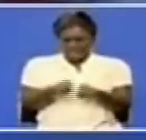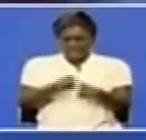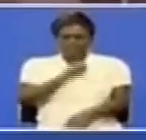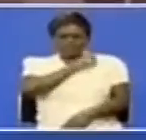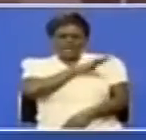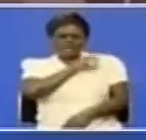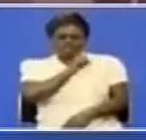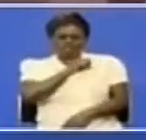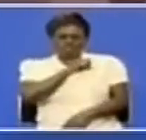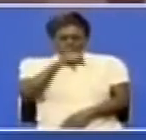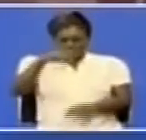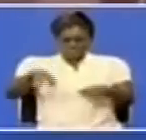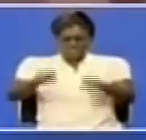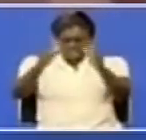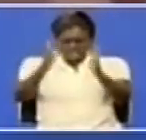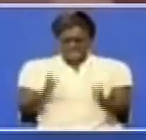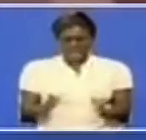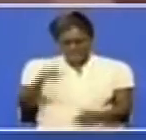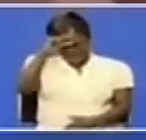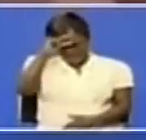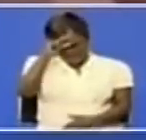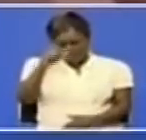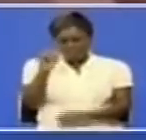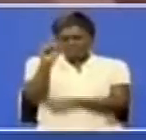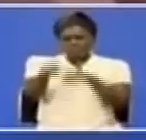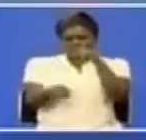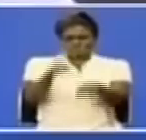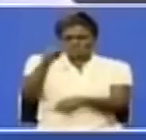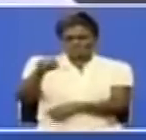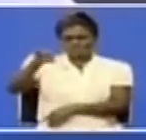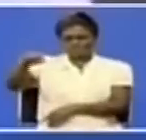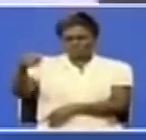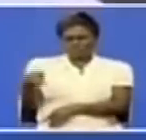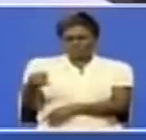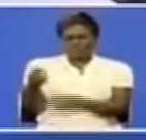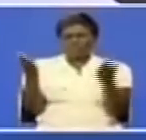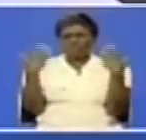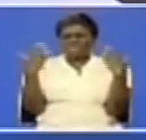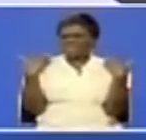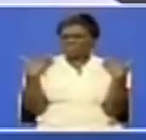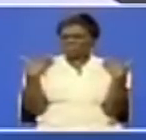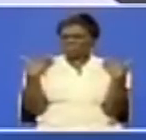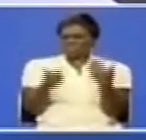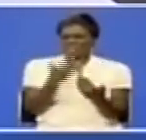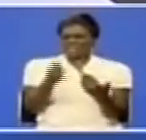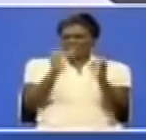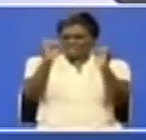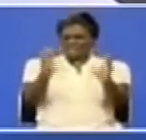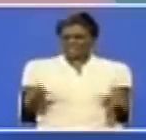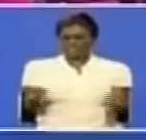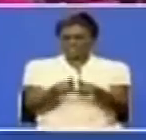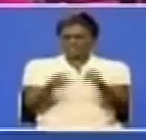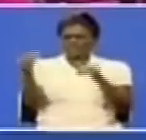of governors chairman, has in the past accused the Jubilee government of giving the Meru region a raw deal,